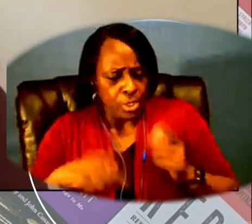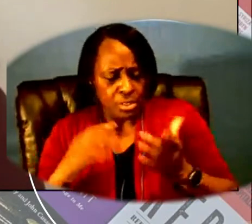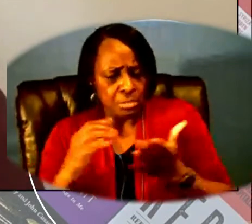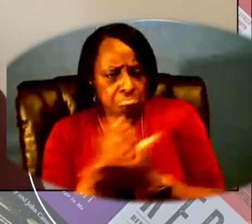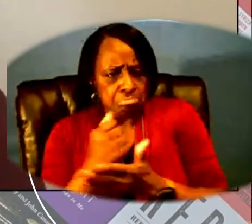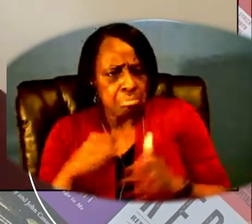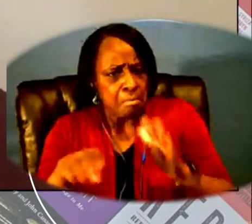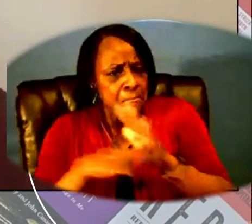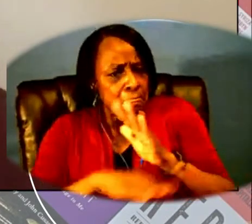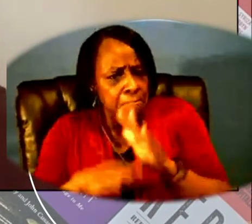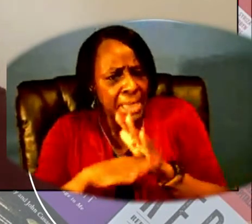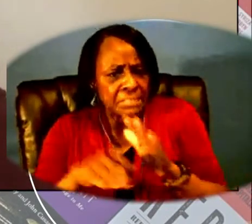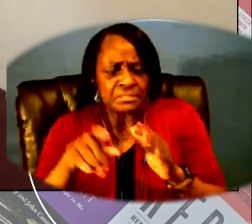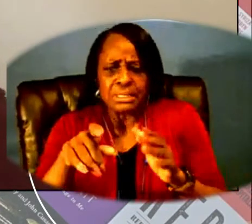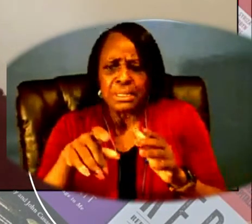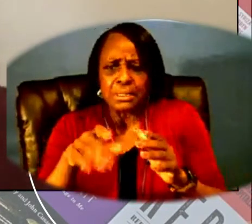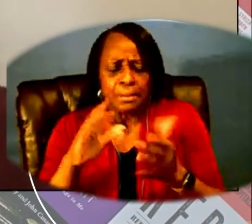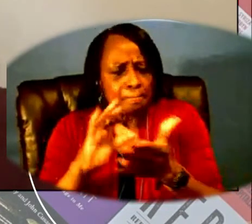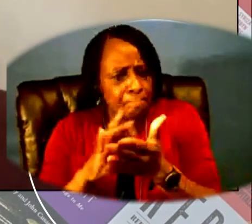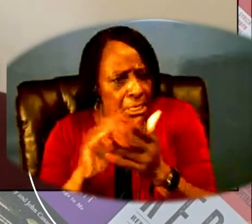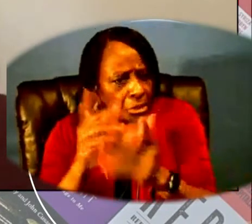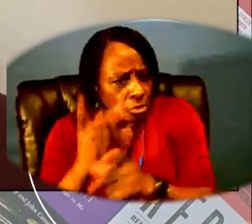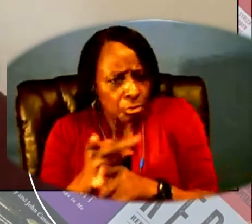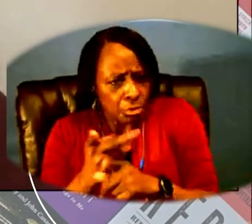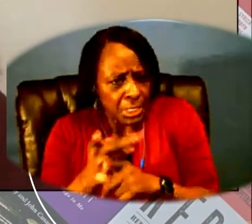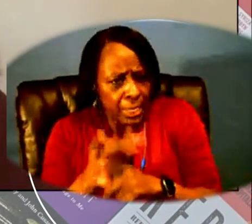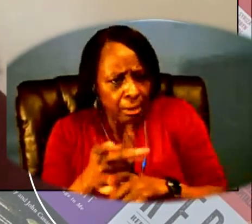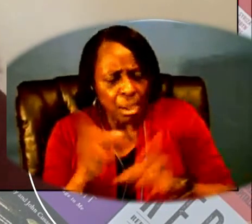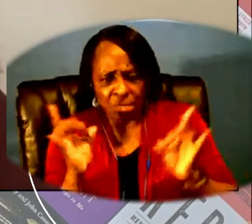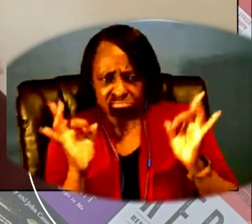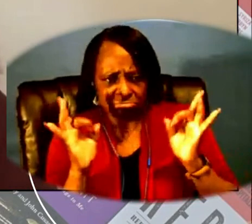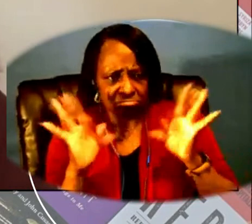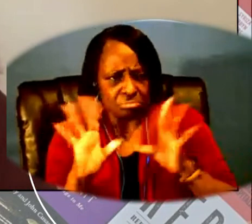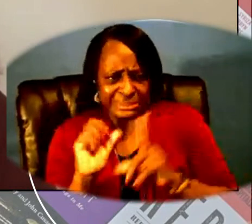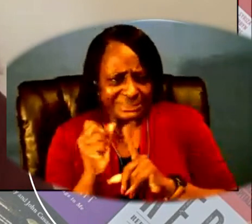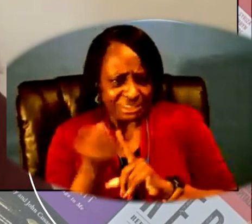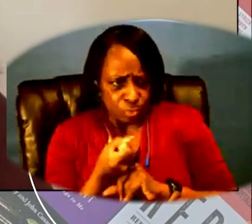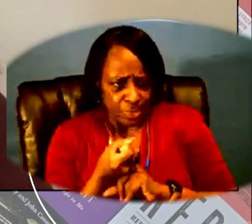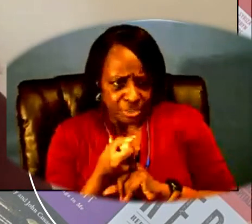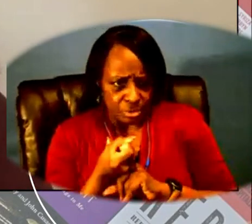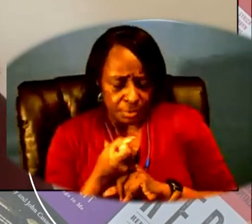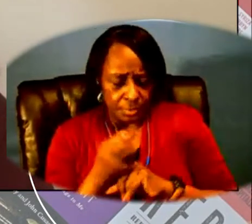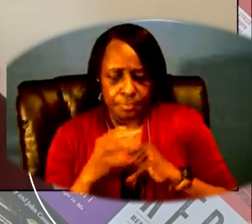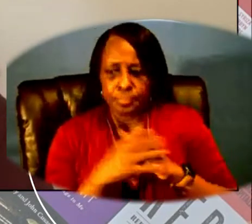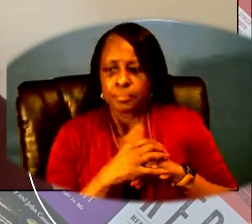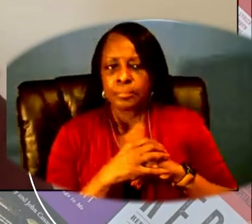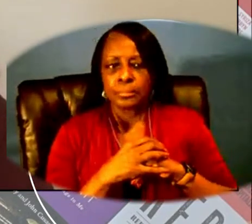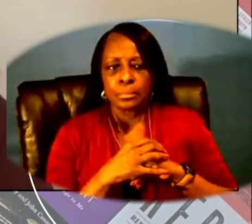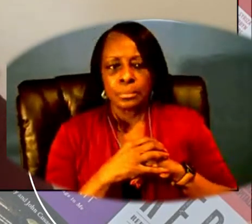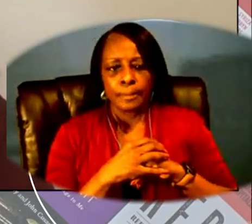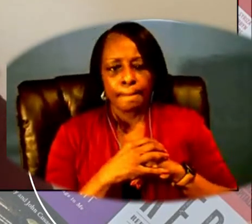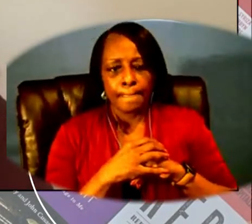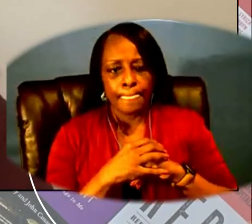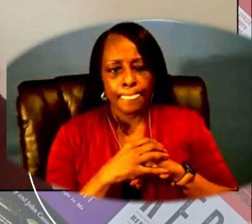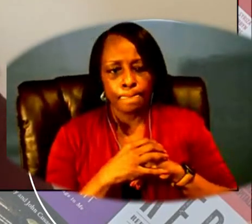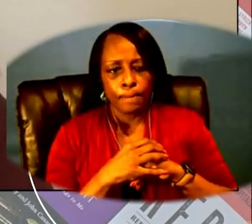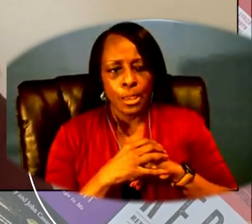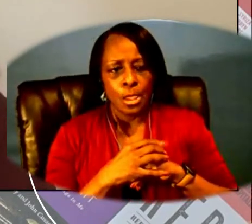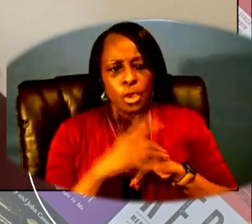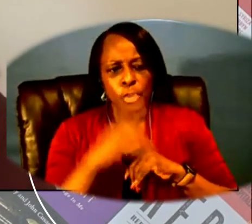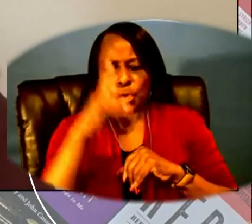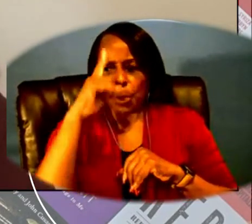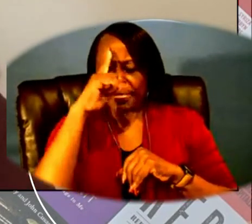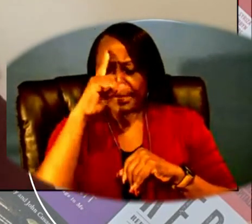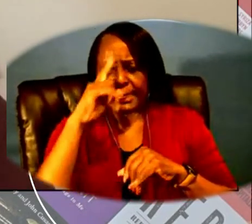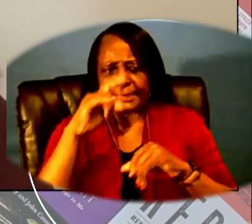So, yes, this is an absolute travesty. And after that, it never, you'd think that the system would learn